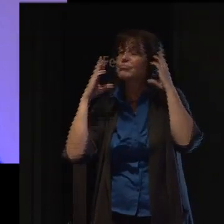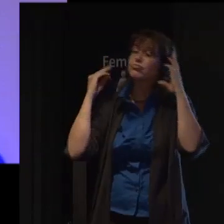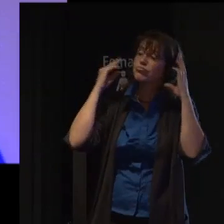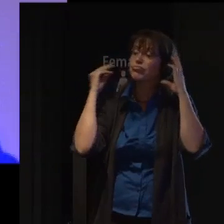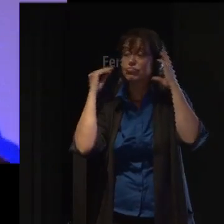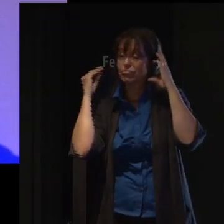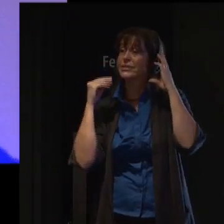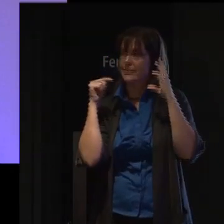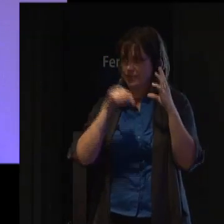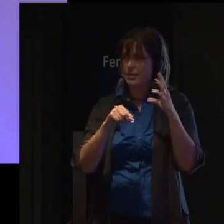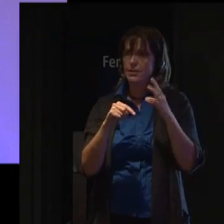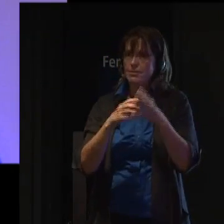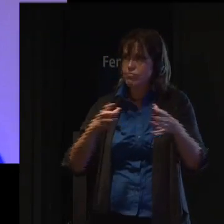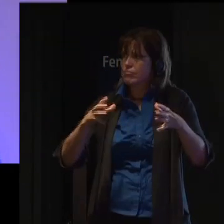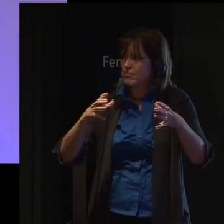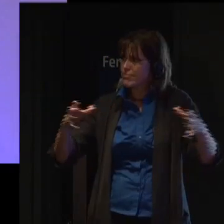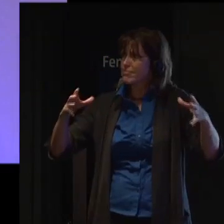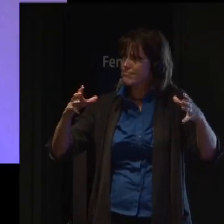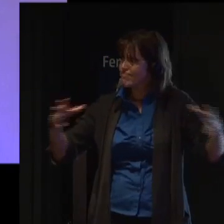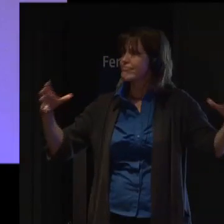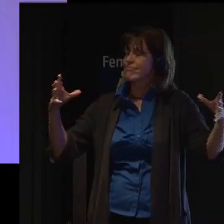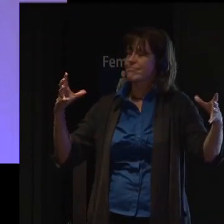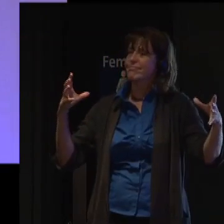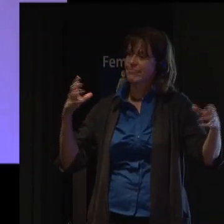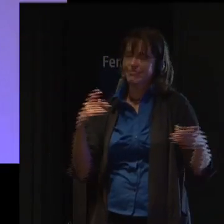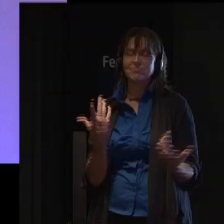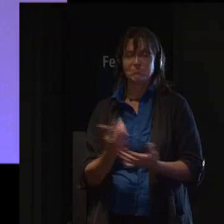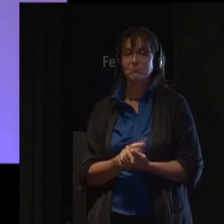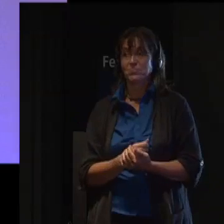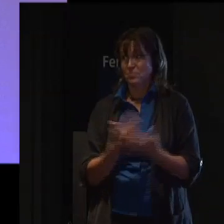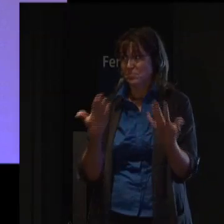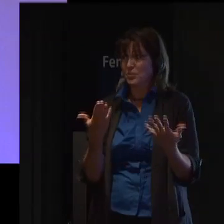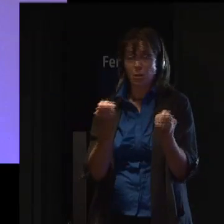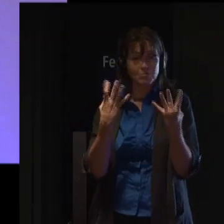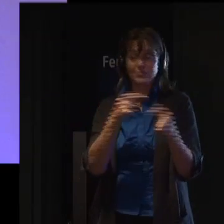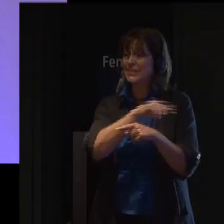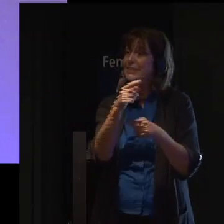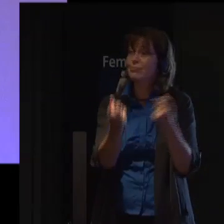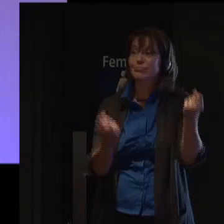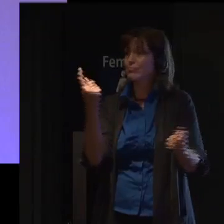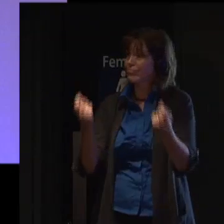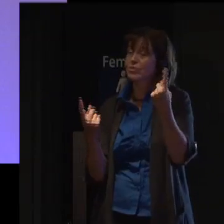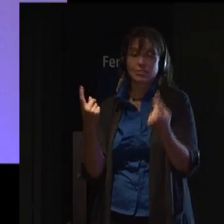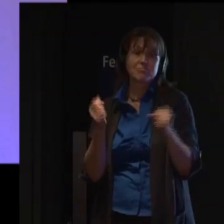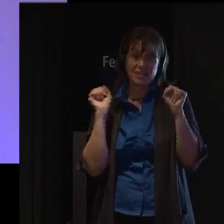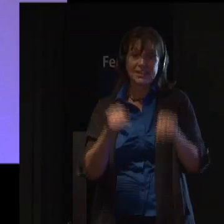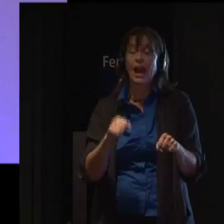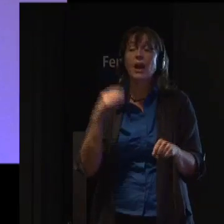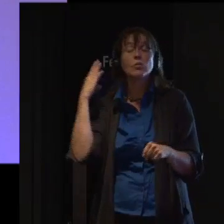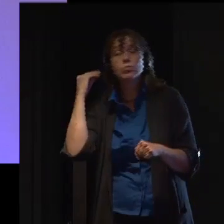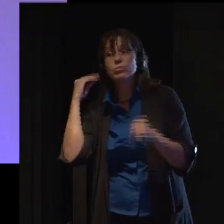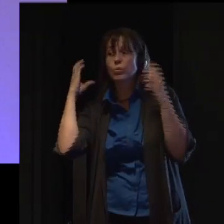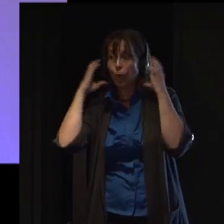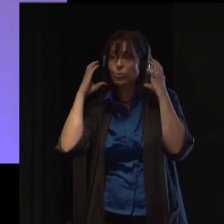getting bigger and bigger, and there are so many chances to yeah, to do to